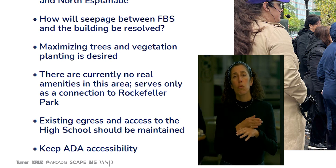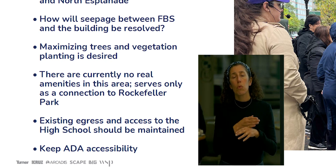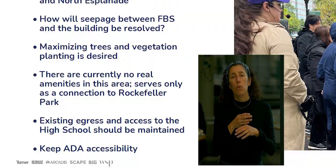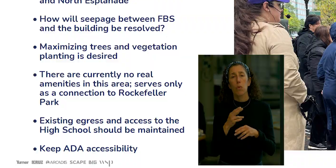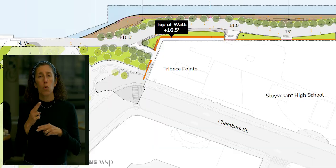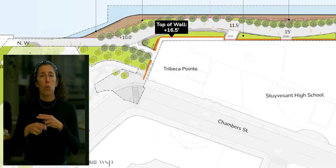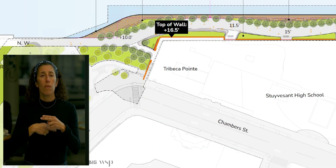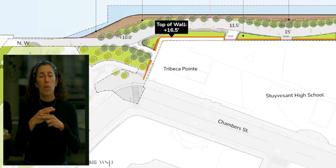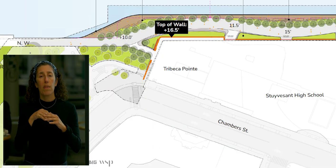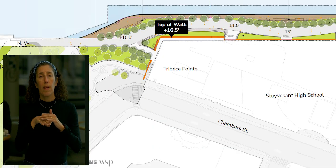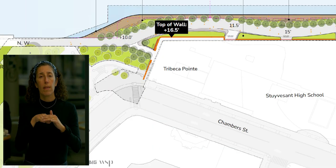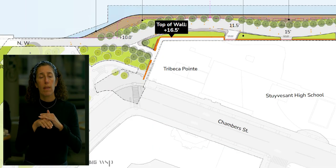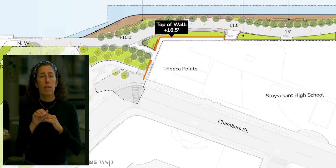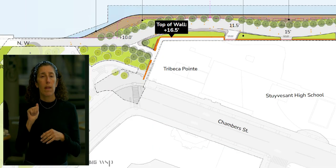accessibility